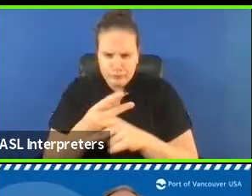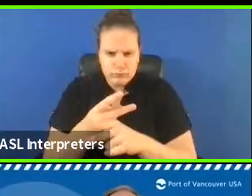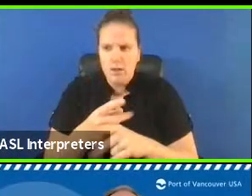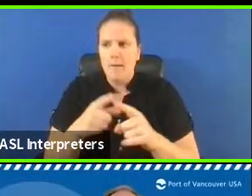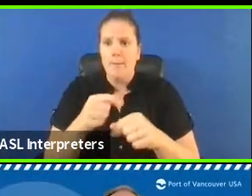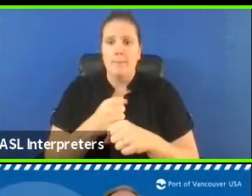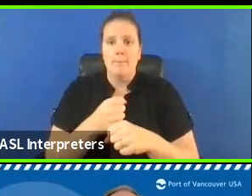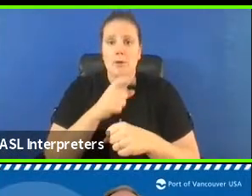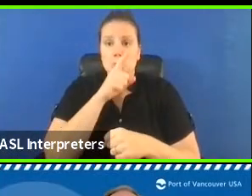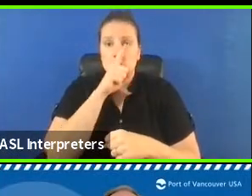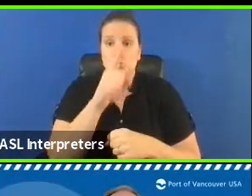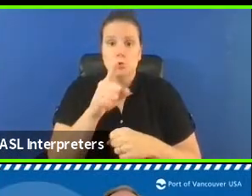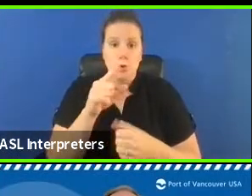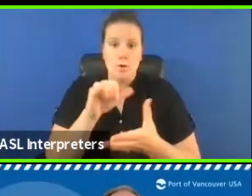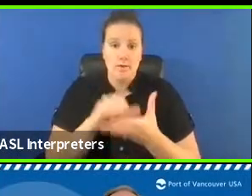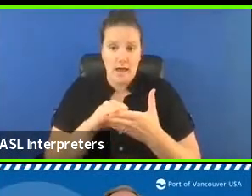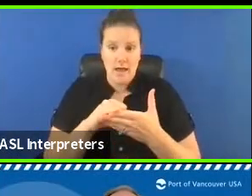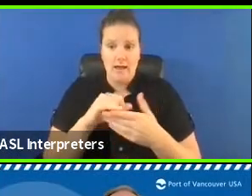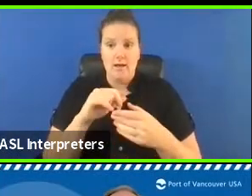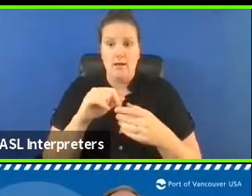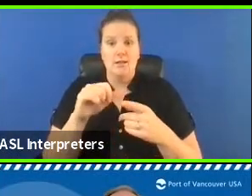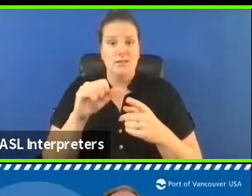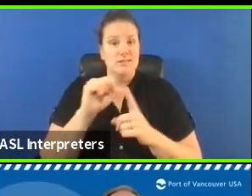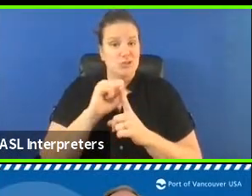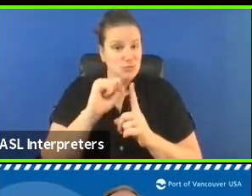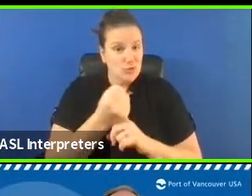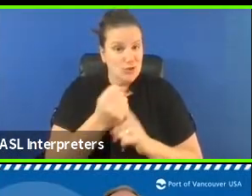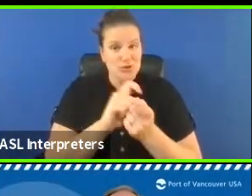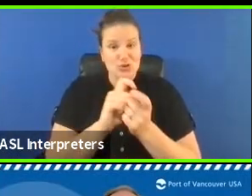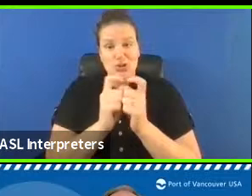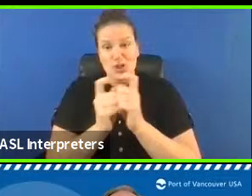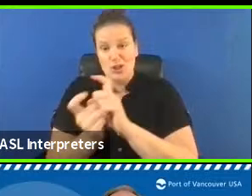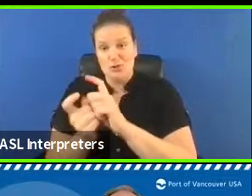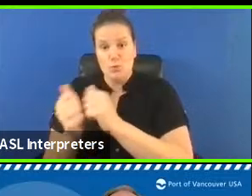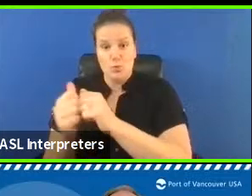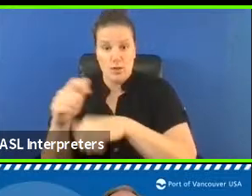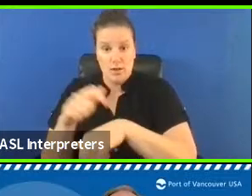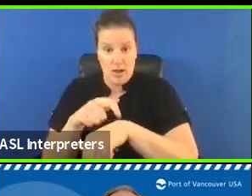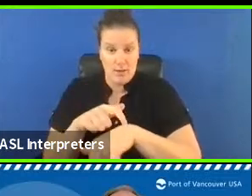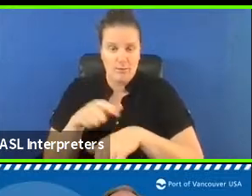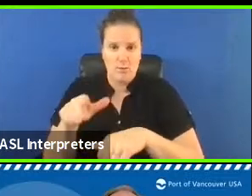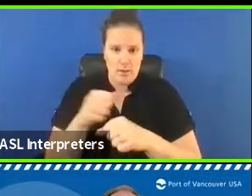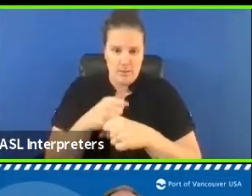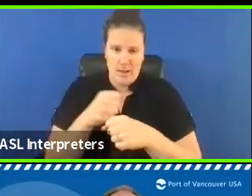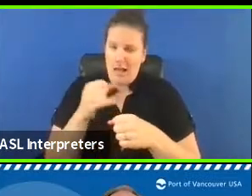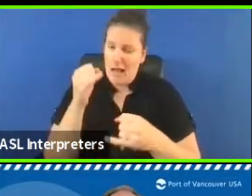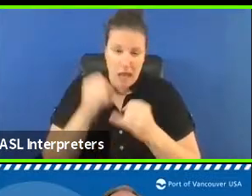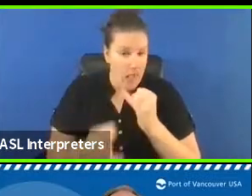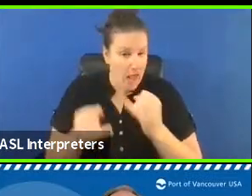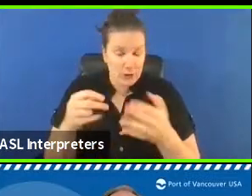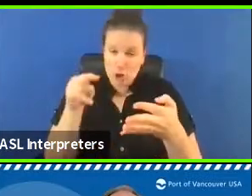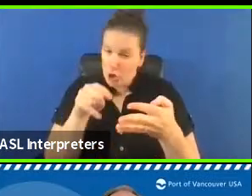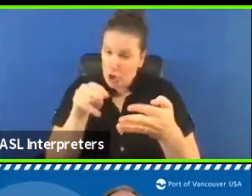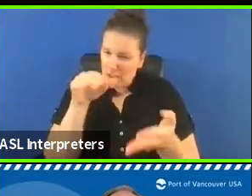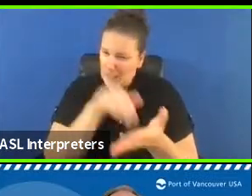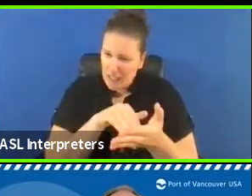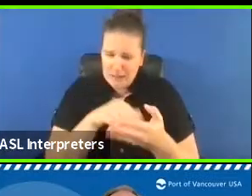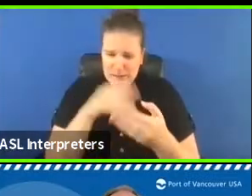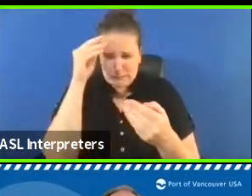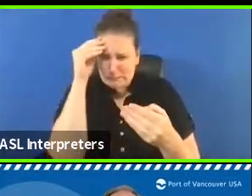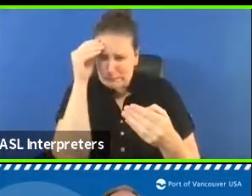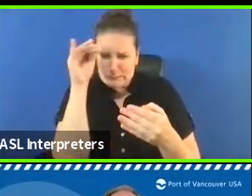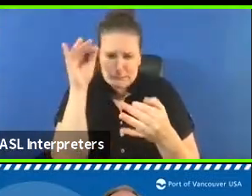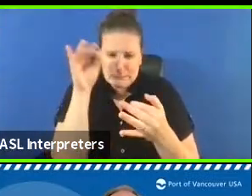sure that as conditions have changed over time, that we made that one last look, I think is very